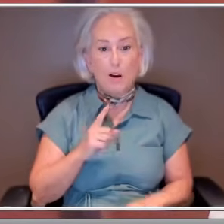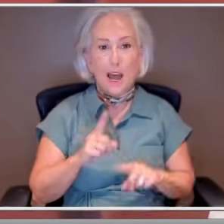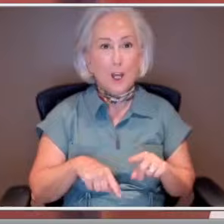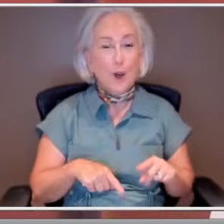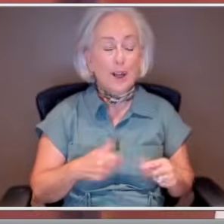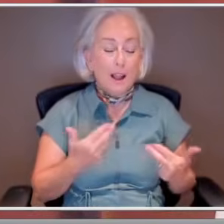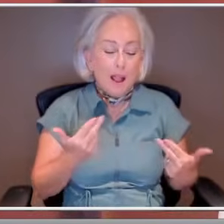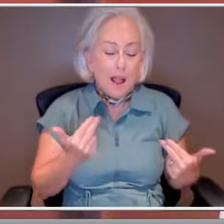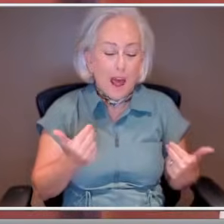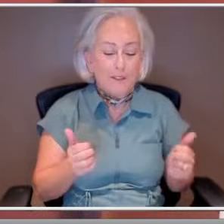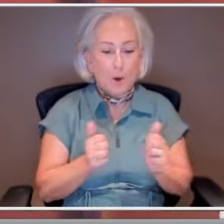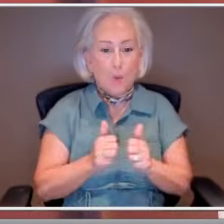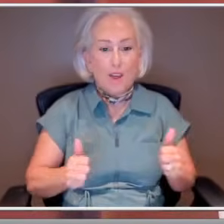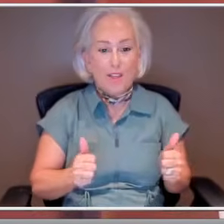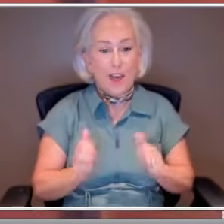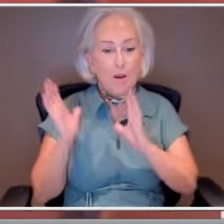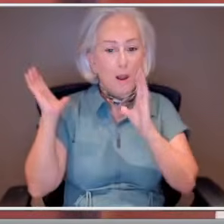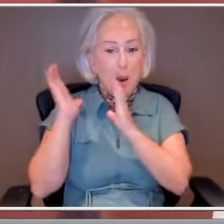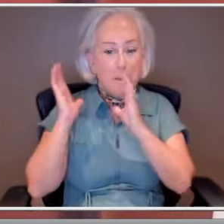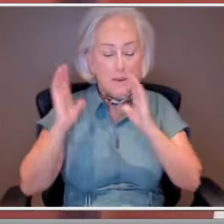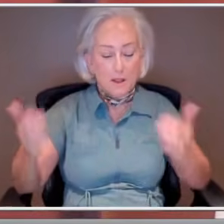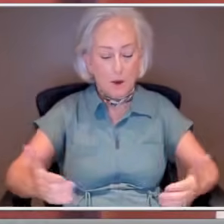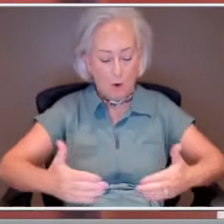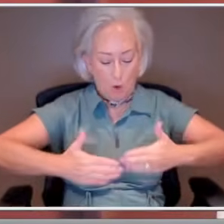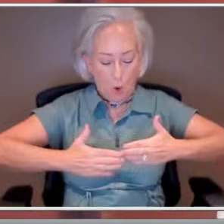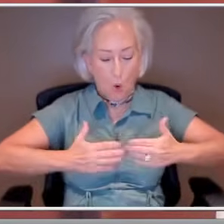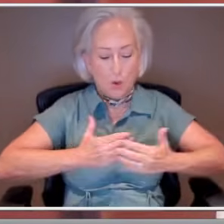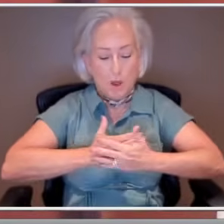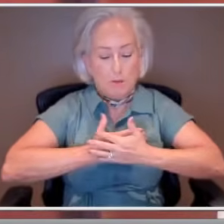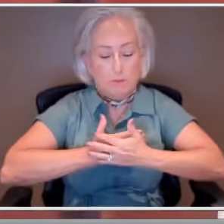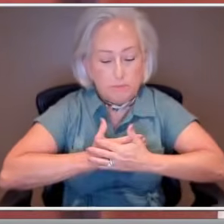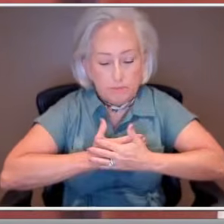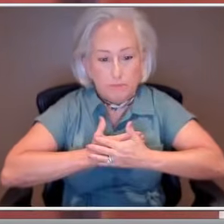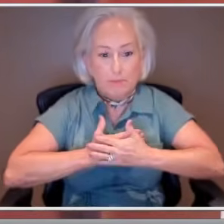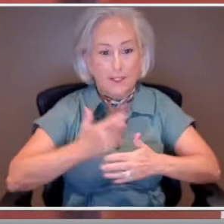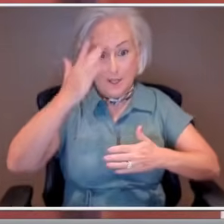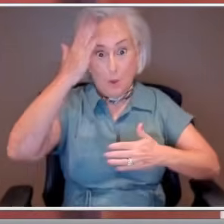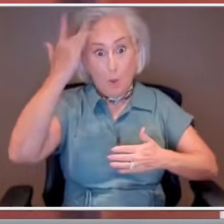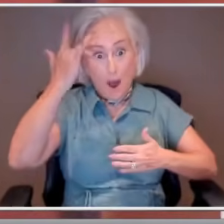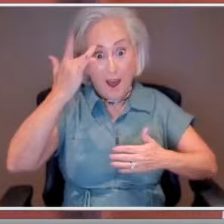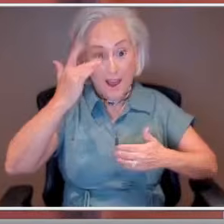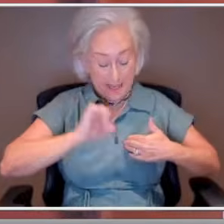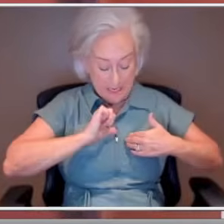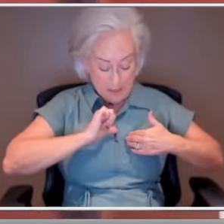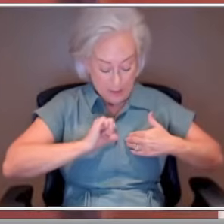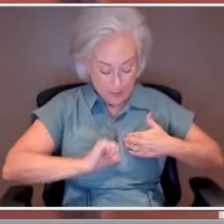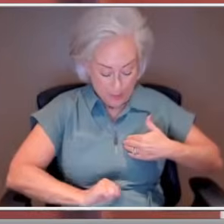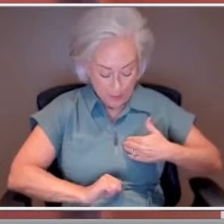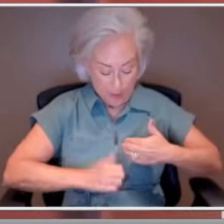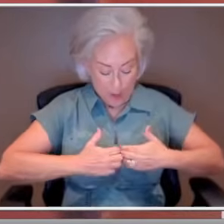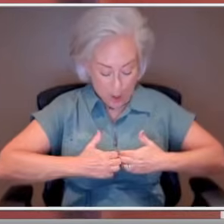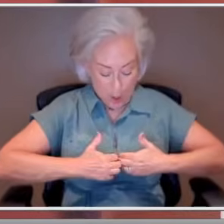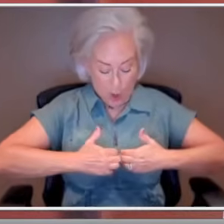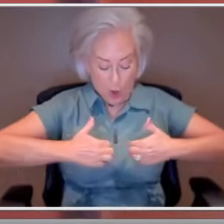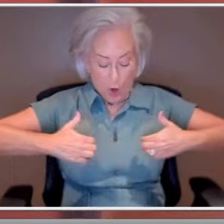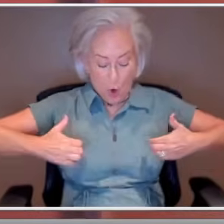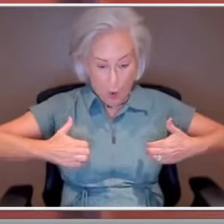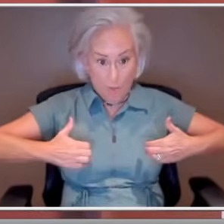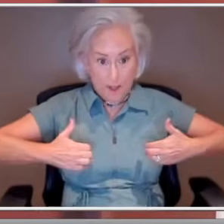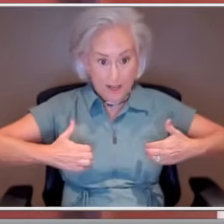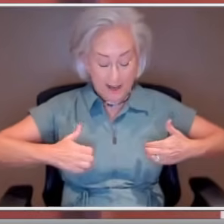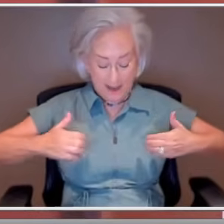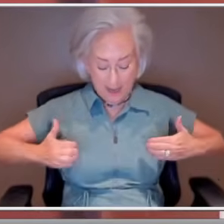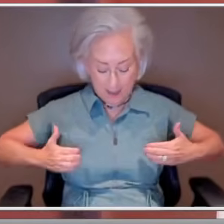a pillow across my chest, because since my chest been cracked open, Right. any pressure could crack